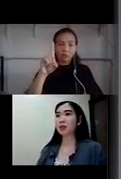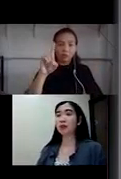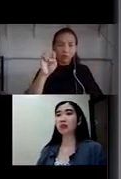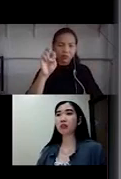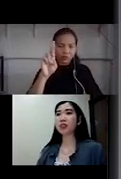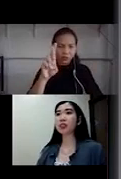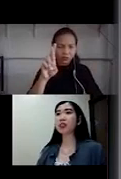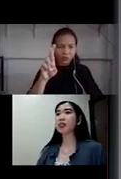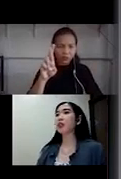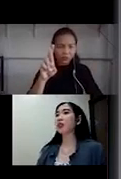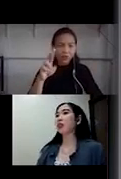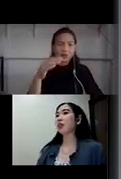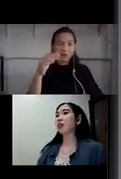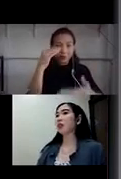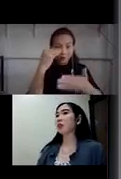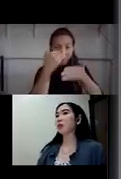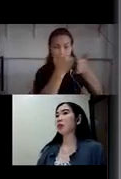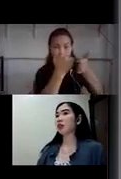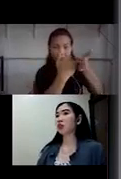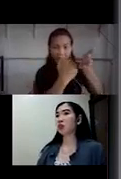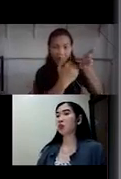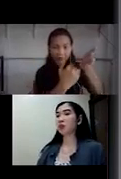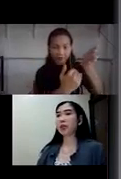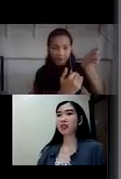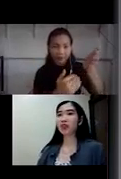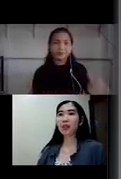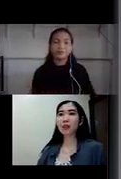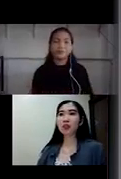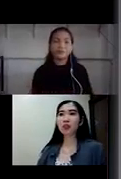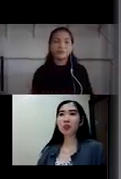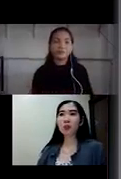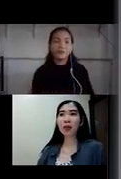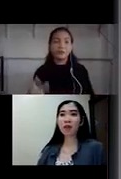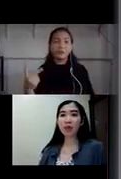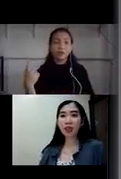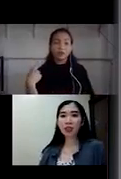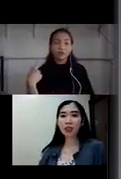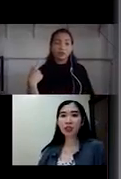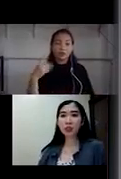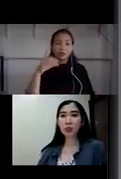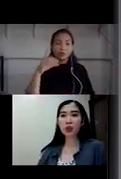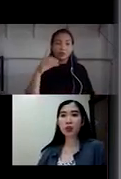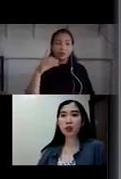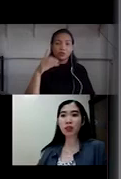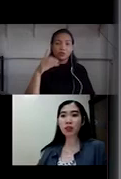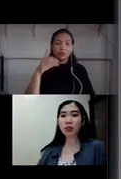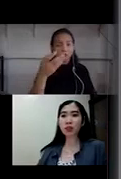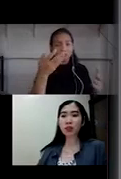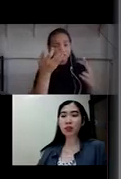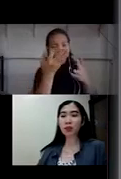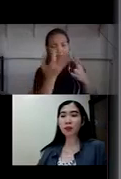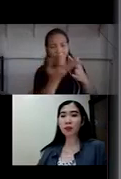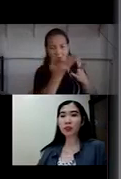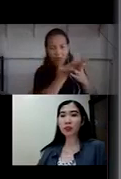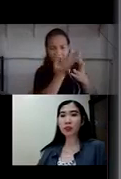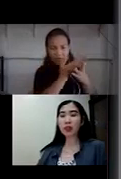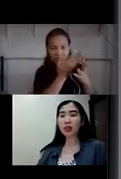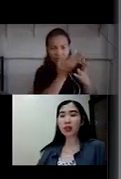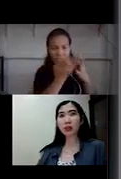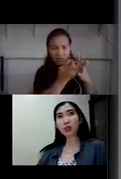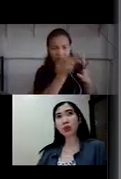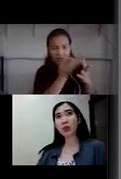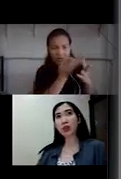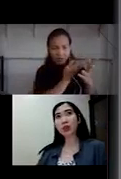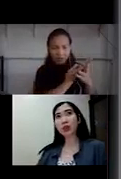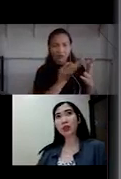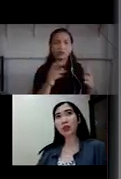nating mga folders. Ito yung My Drive. Ito yung mga files that you are using,